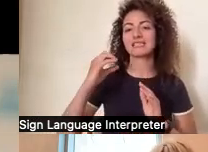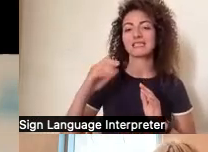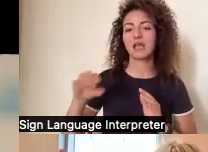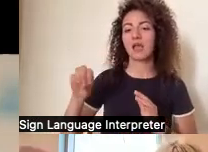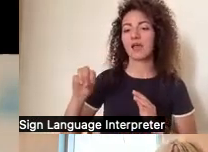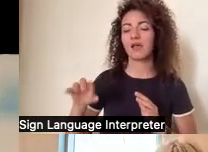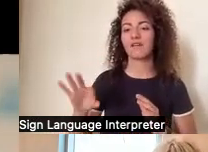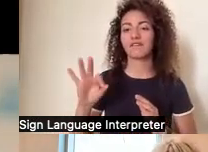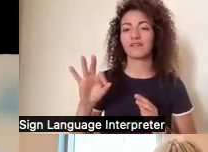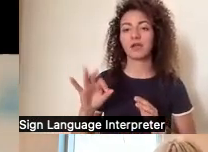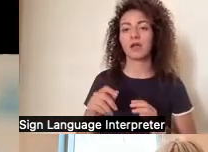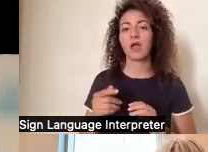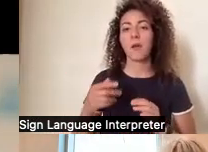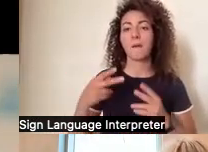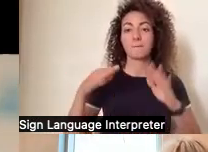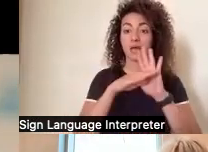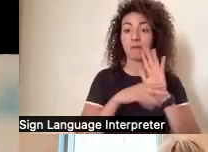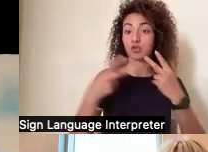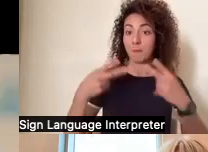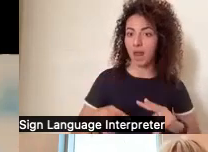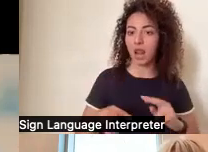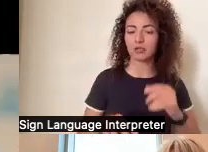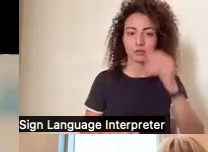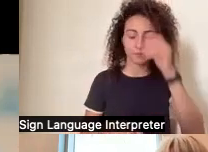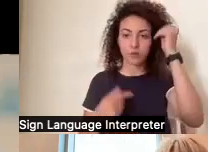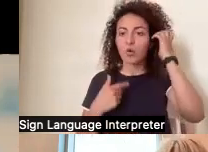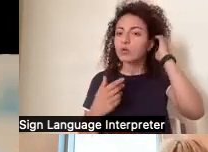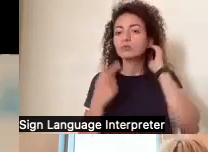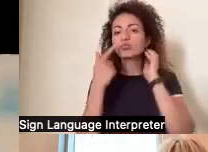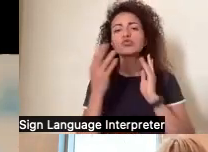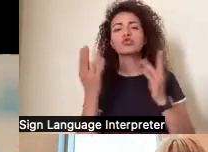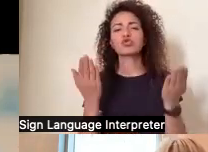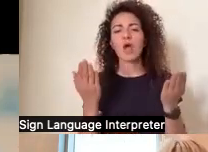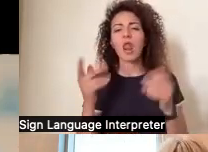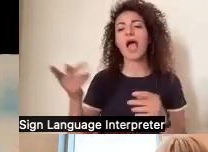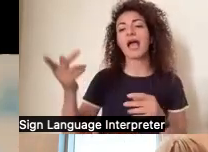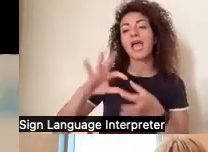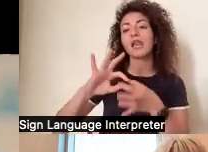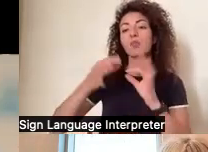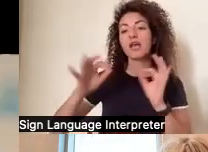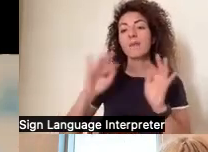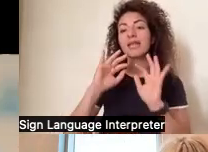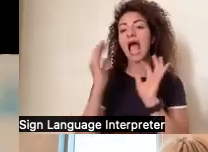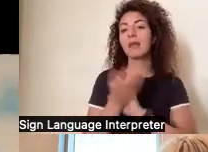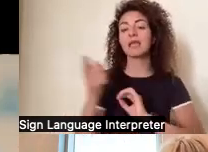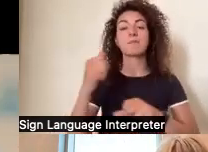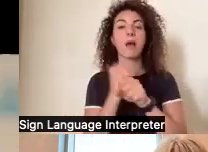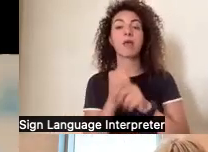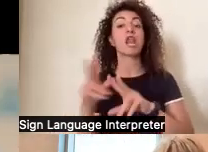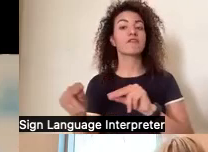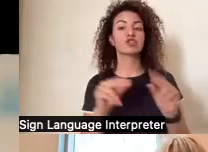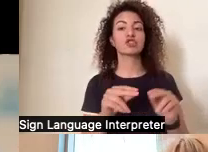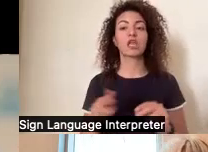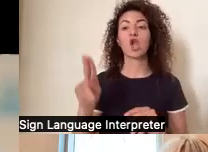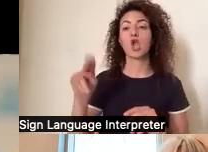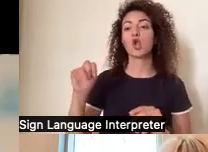And I think hopefully other international donors will seek out and try and replicate that kind of program, because